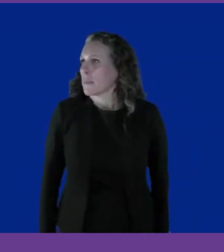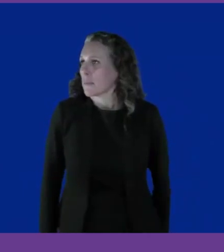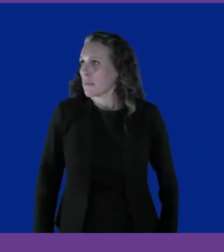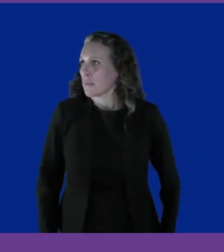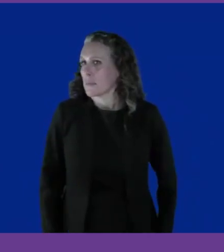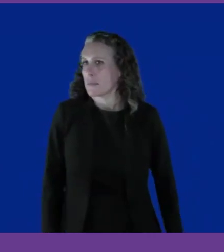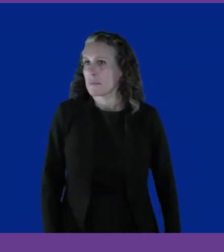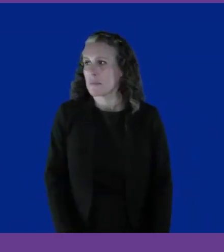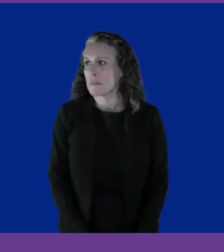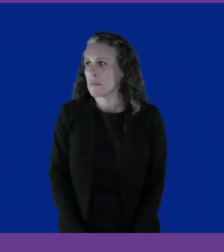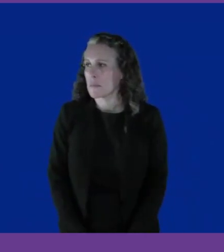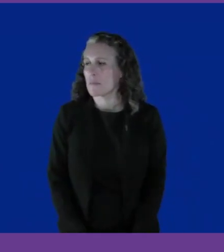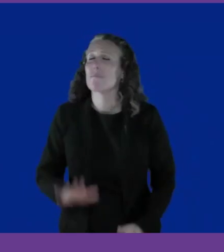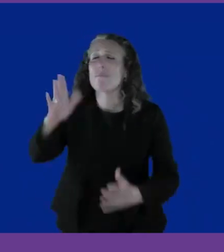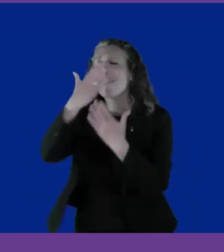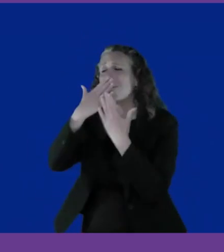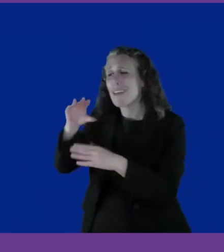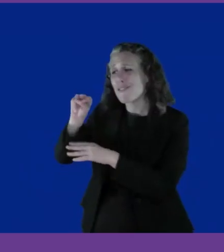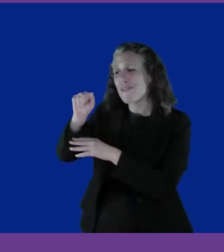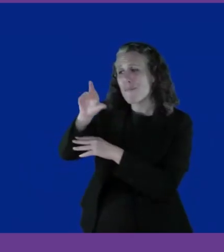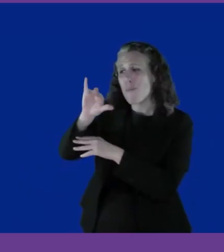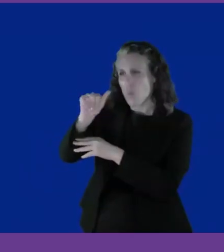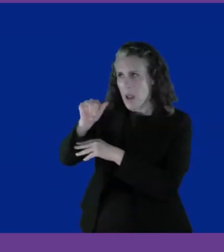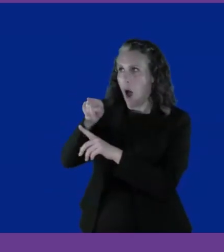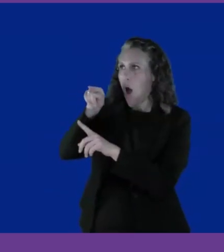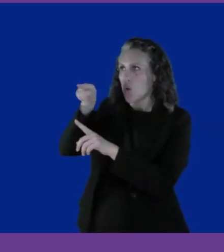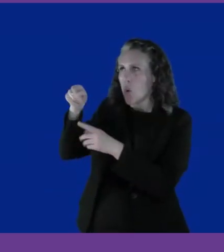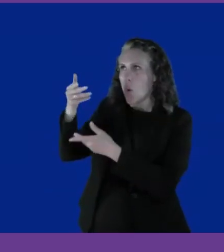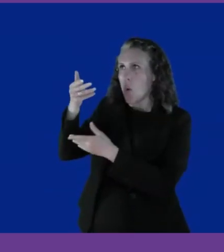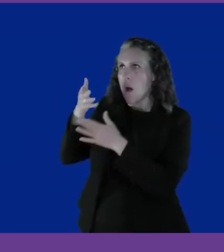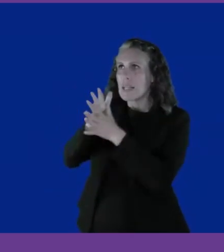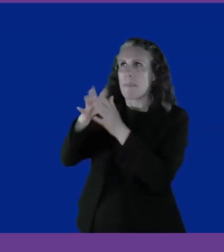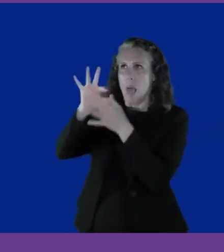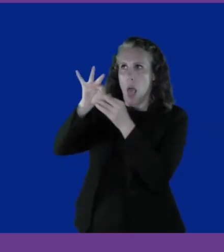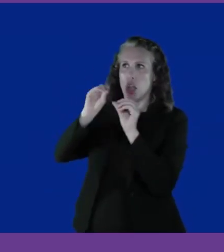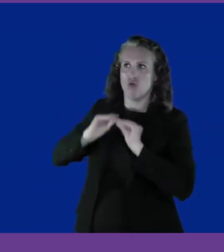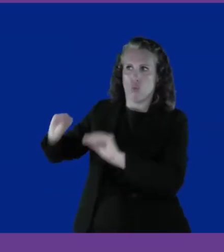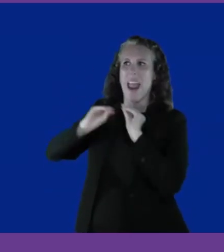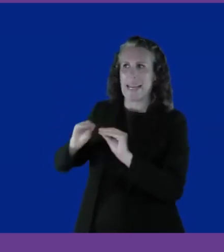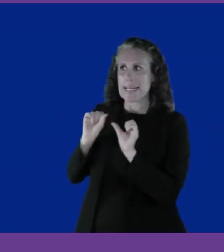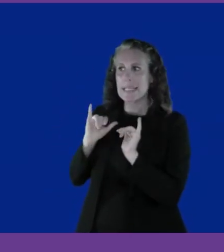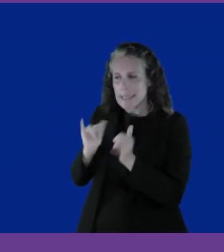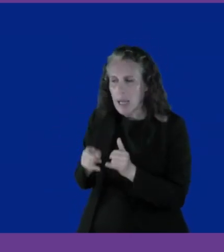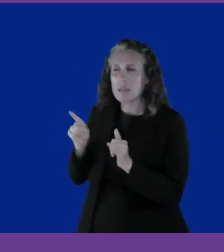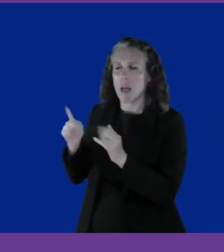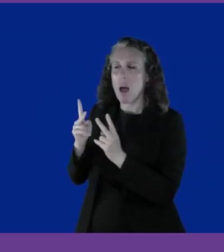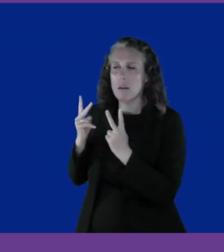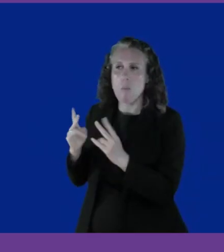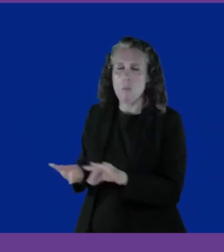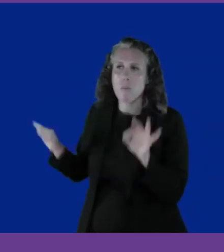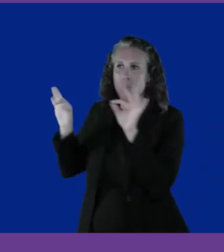Thank you, Maria. Maria addressed the importance of the training. I would like to say in these 2 years,